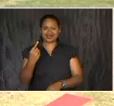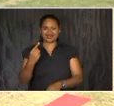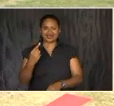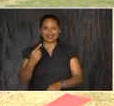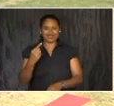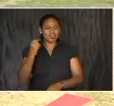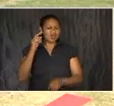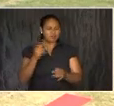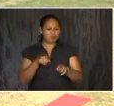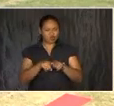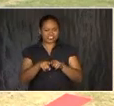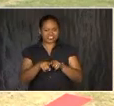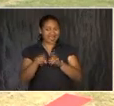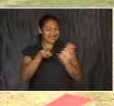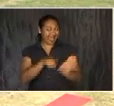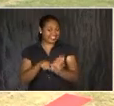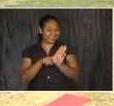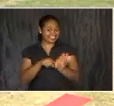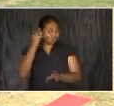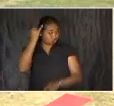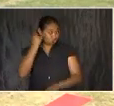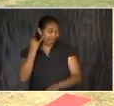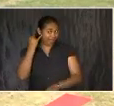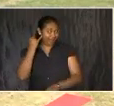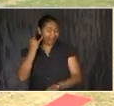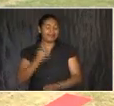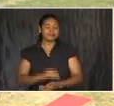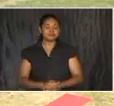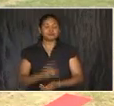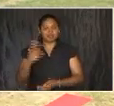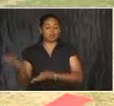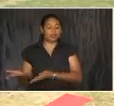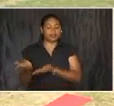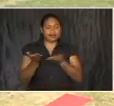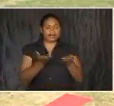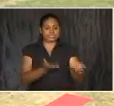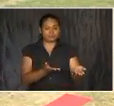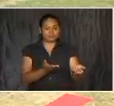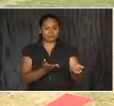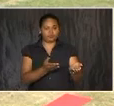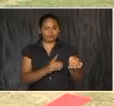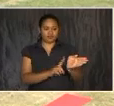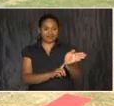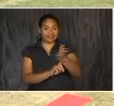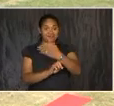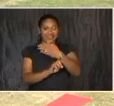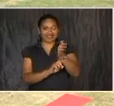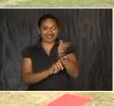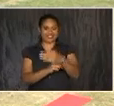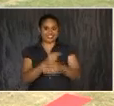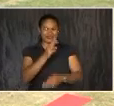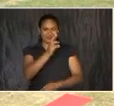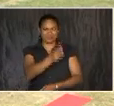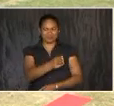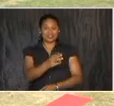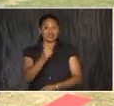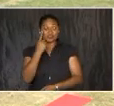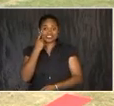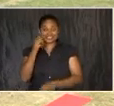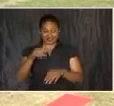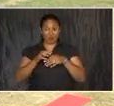the Fiji Military Forces, of the officer corps, and in this case, in the 3rd Battalion Fiji Infantry Regiment. You see the regimental sergeant